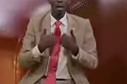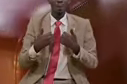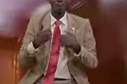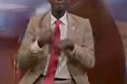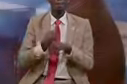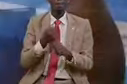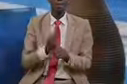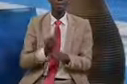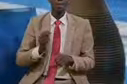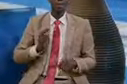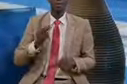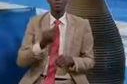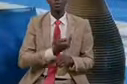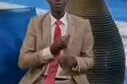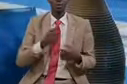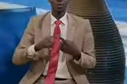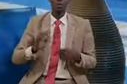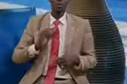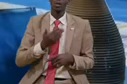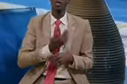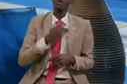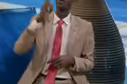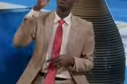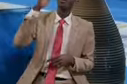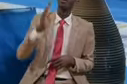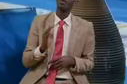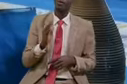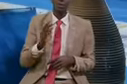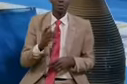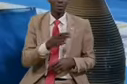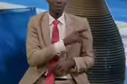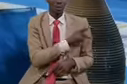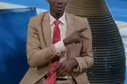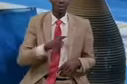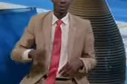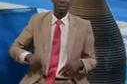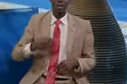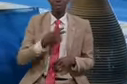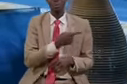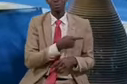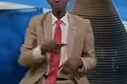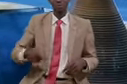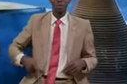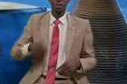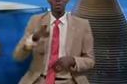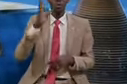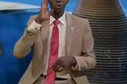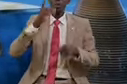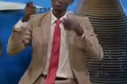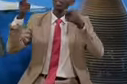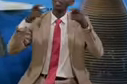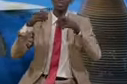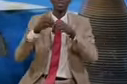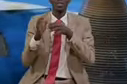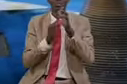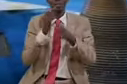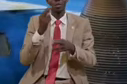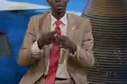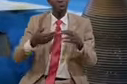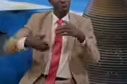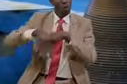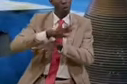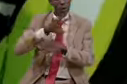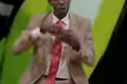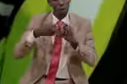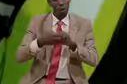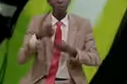unto our God kings and priests. You will reign over your problems. You